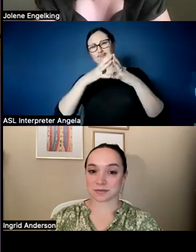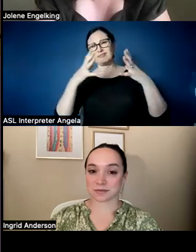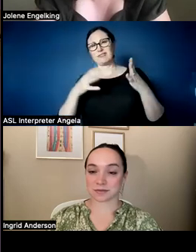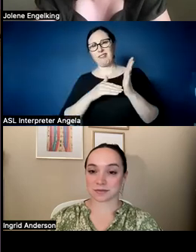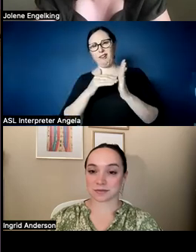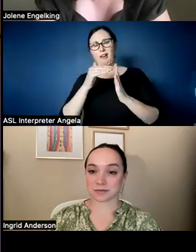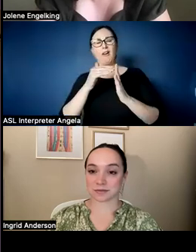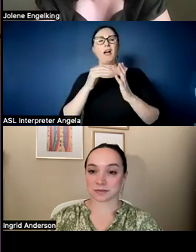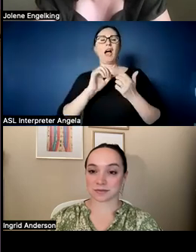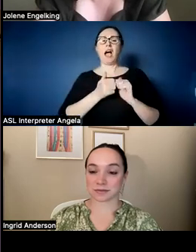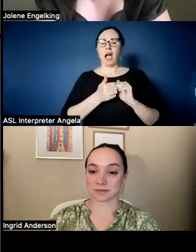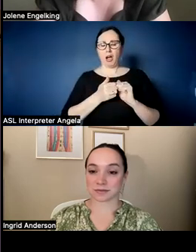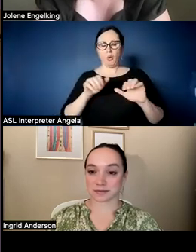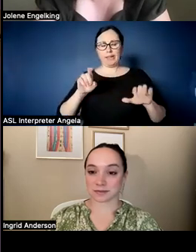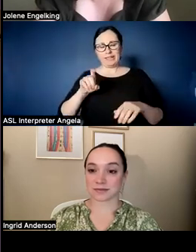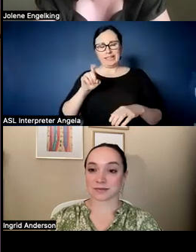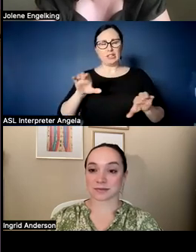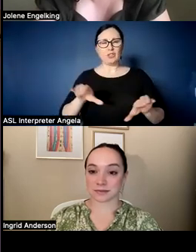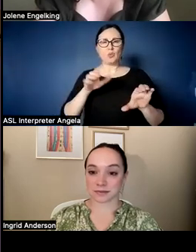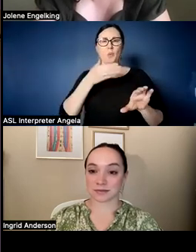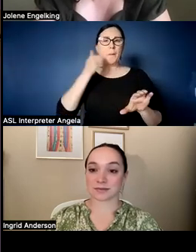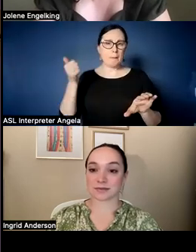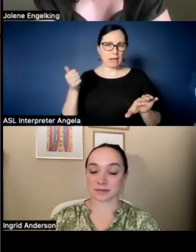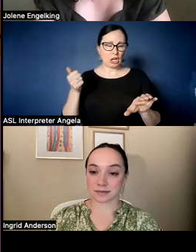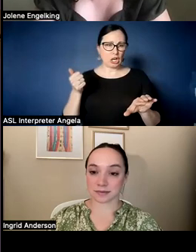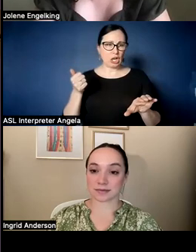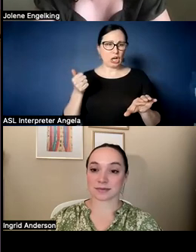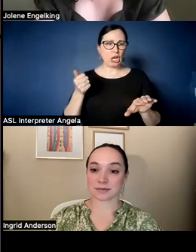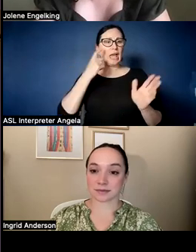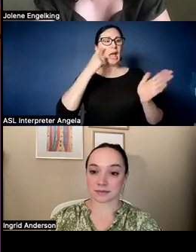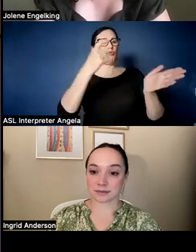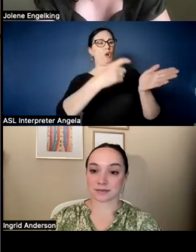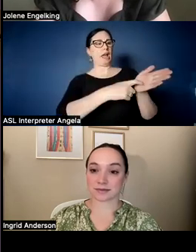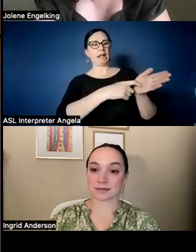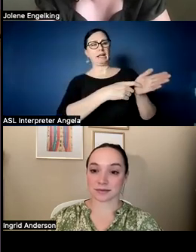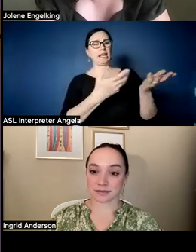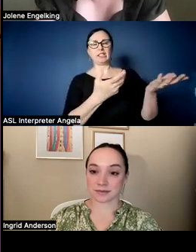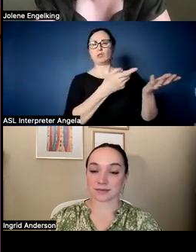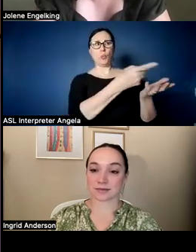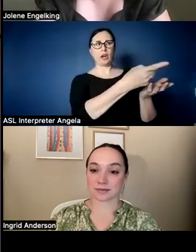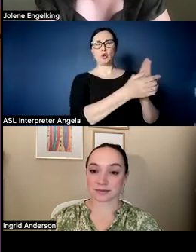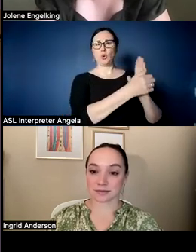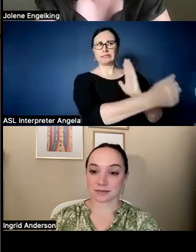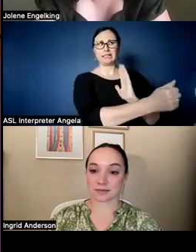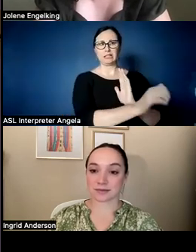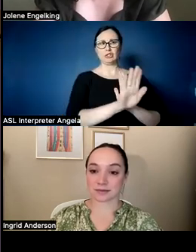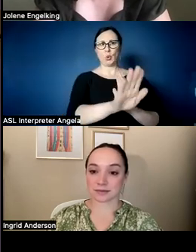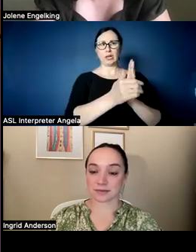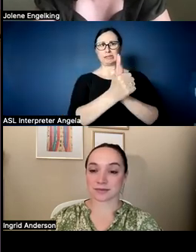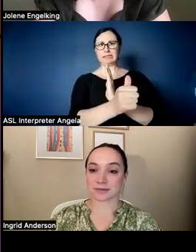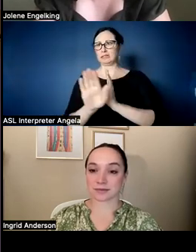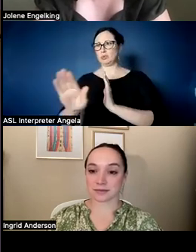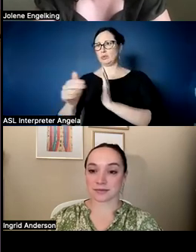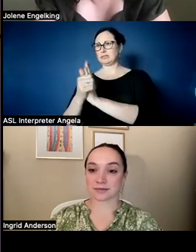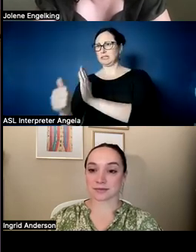with recognizing what other people bring to the table, how we're recognizing that innate goodness